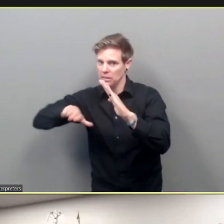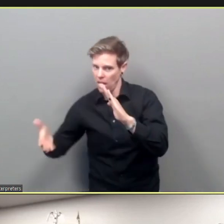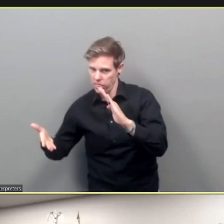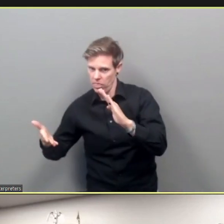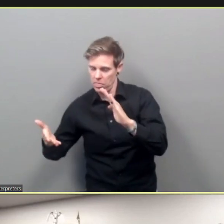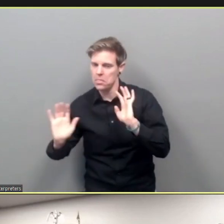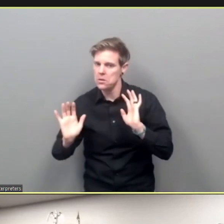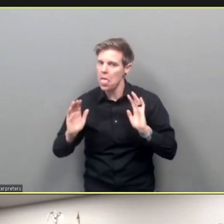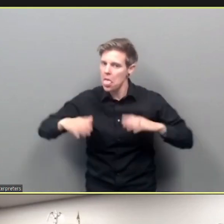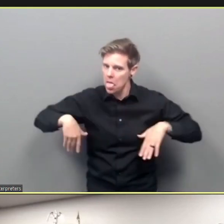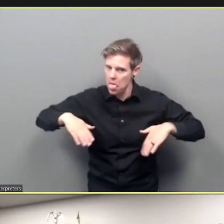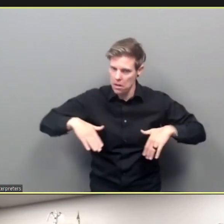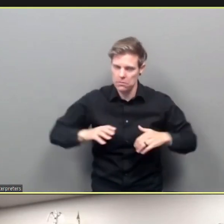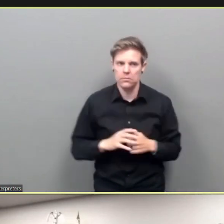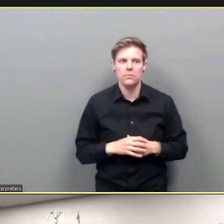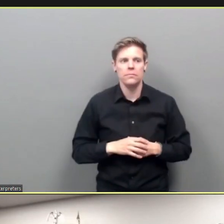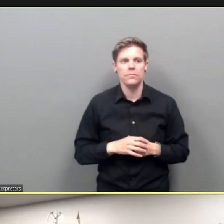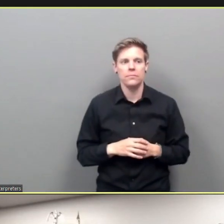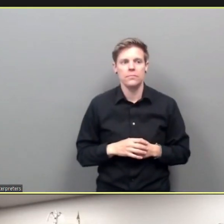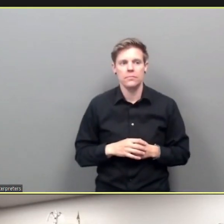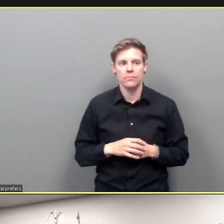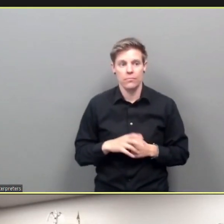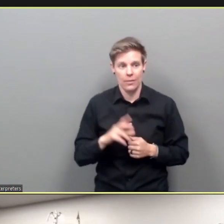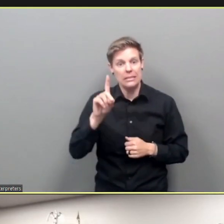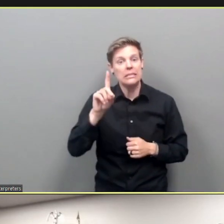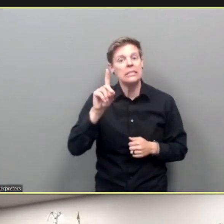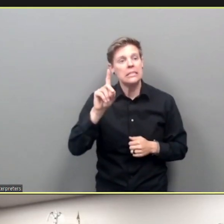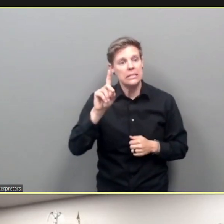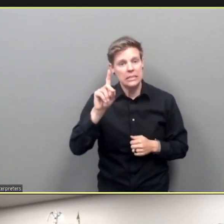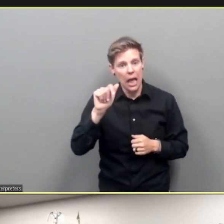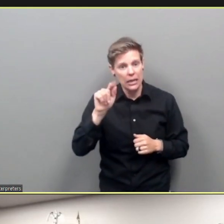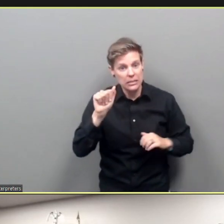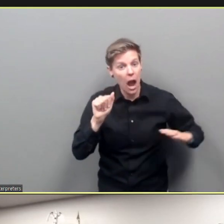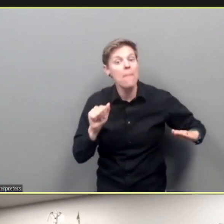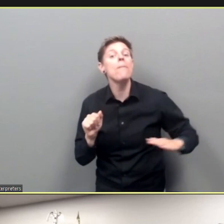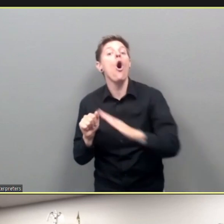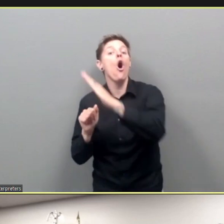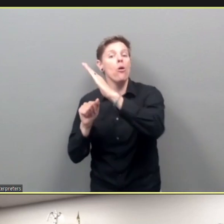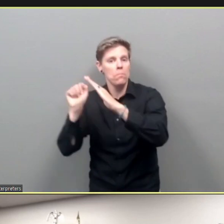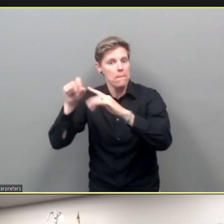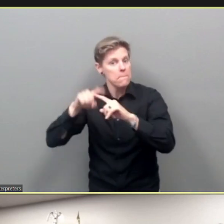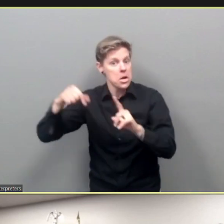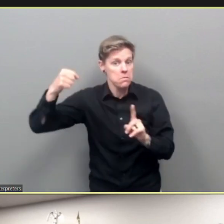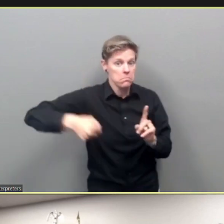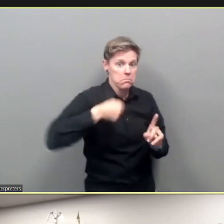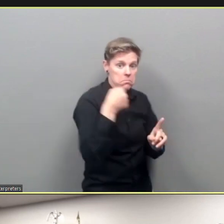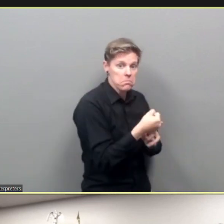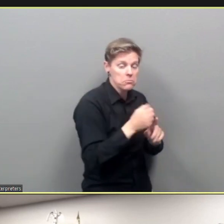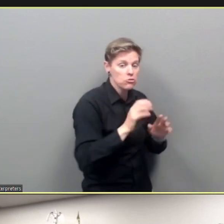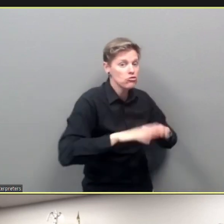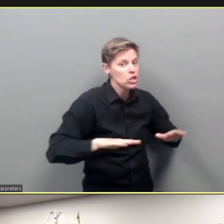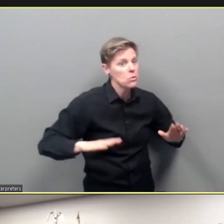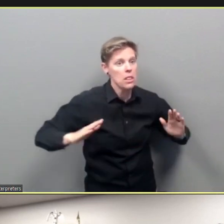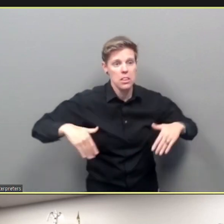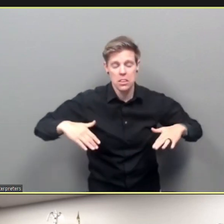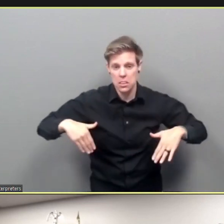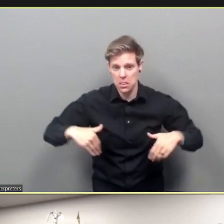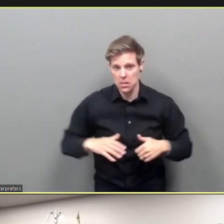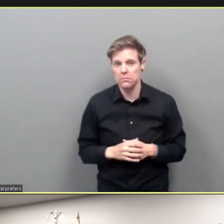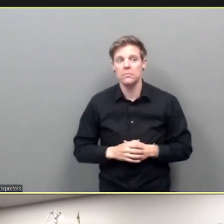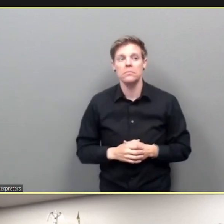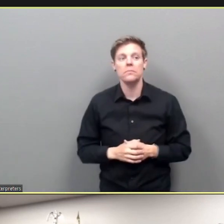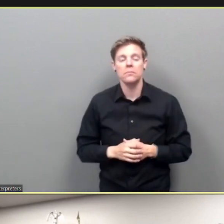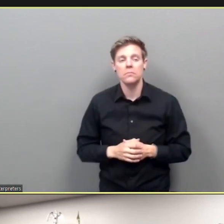with this Delta surge. And in fact, pediatric hospitalizations appear to be fairly there was a